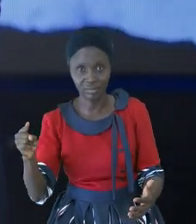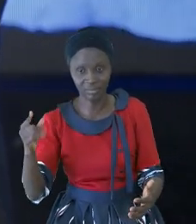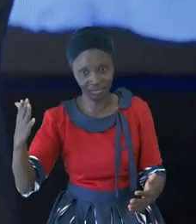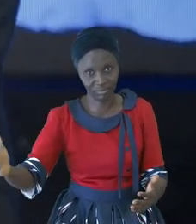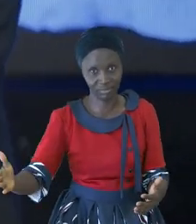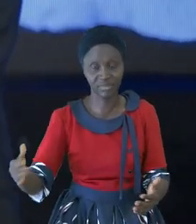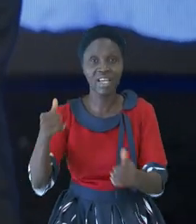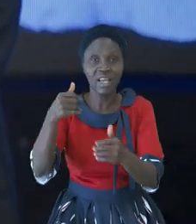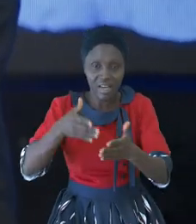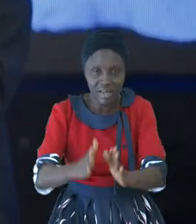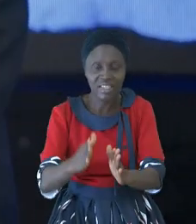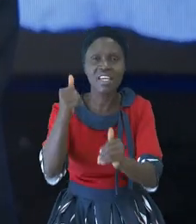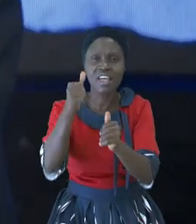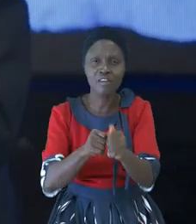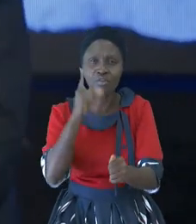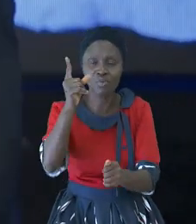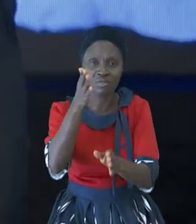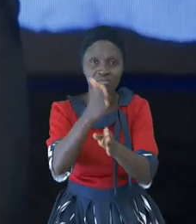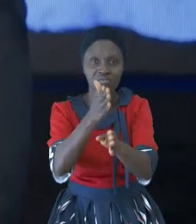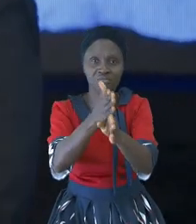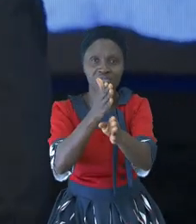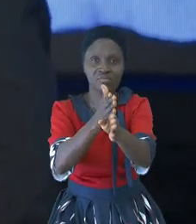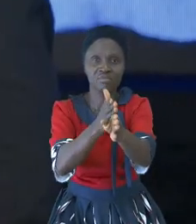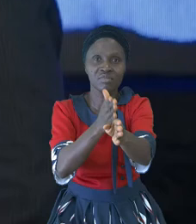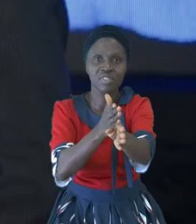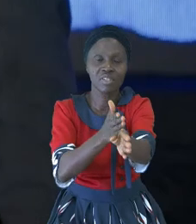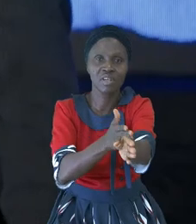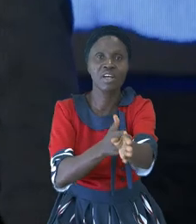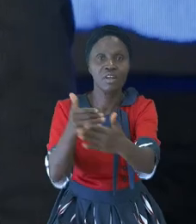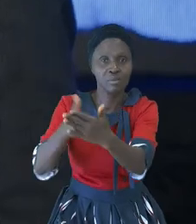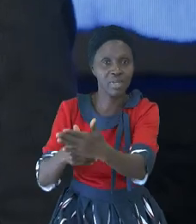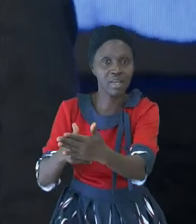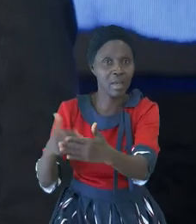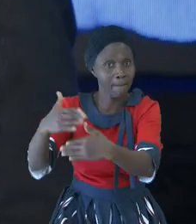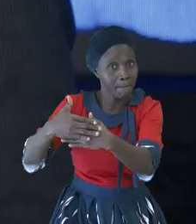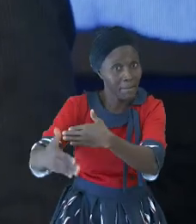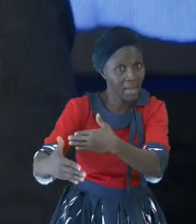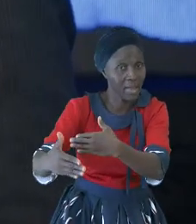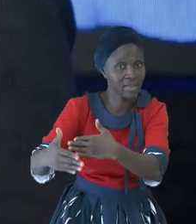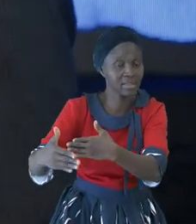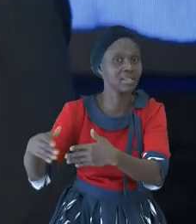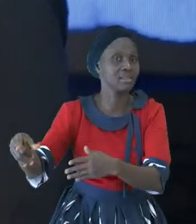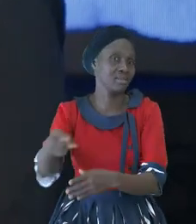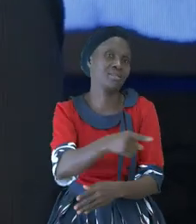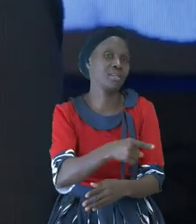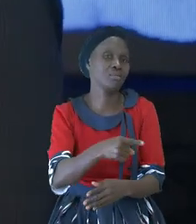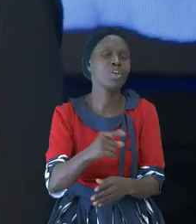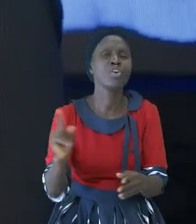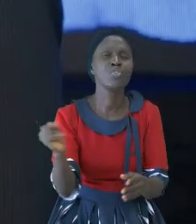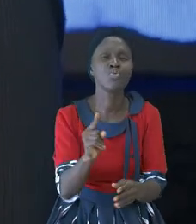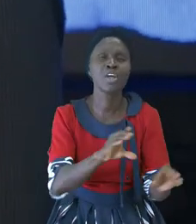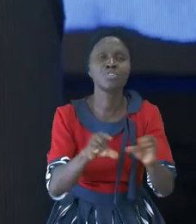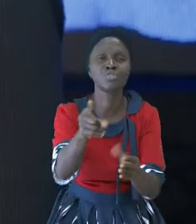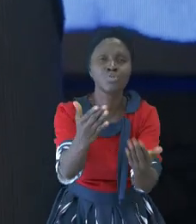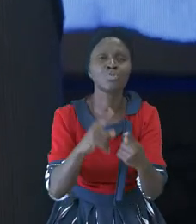queue do you belong to? Do you want to queue behind that man, the rich man, who in hell